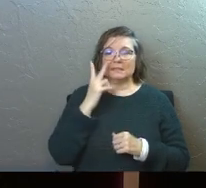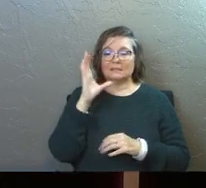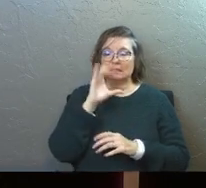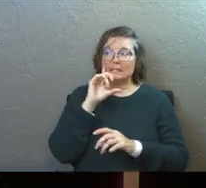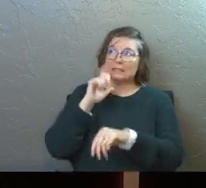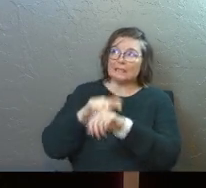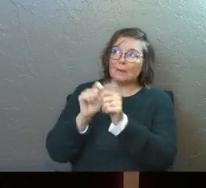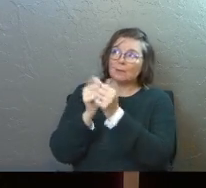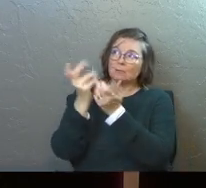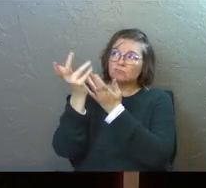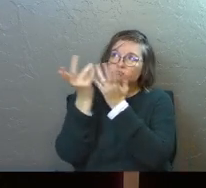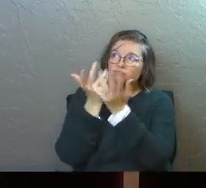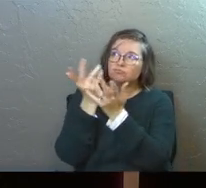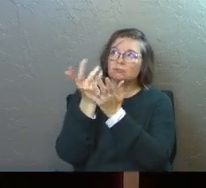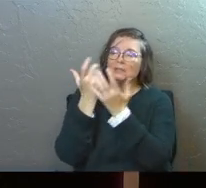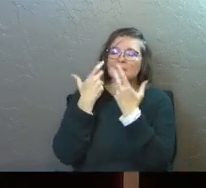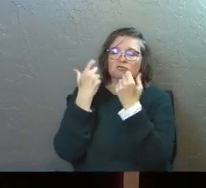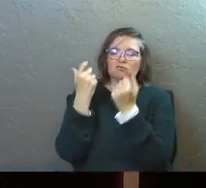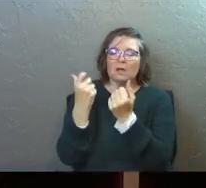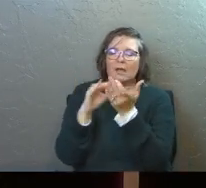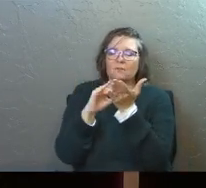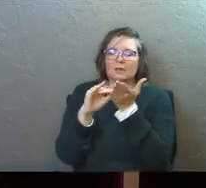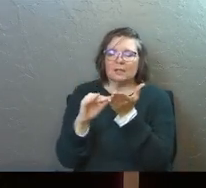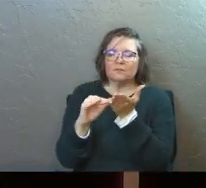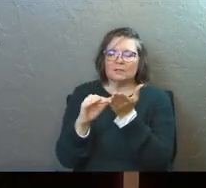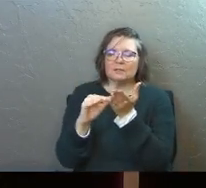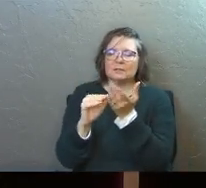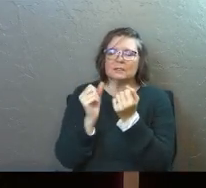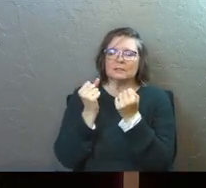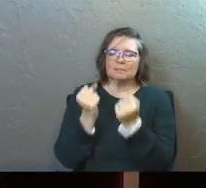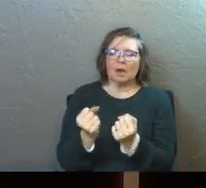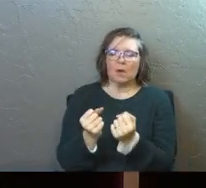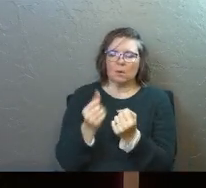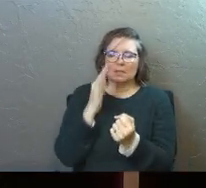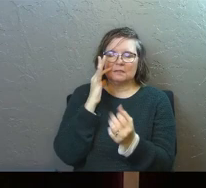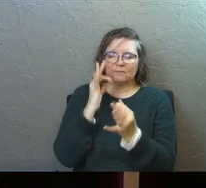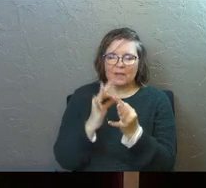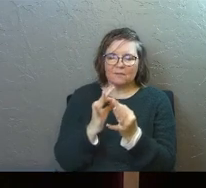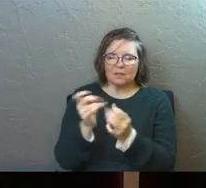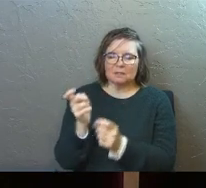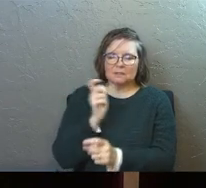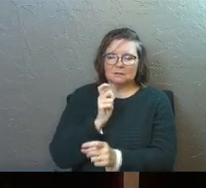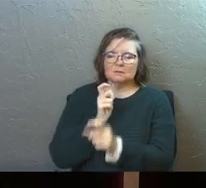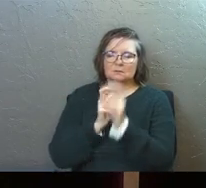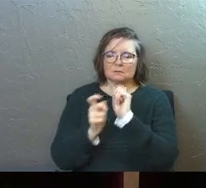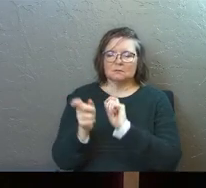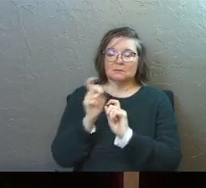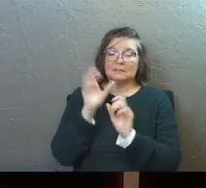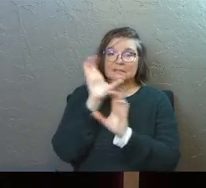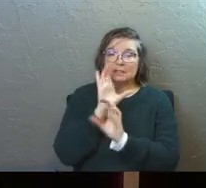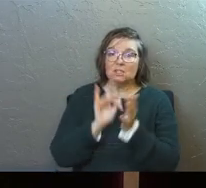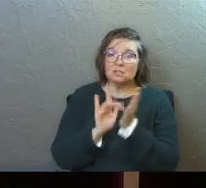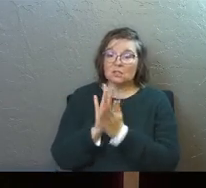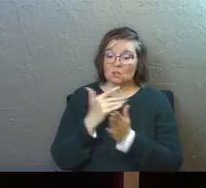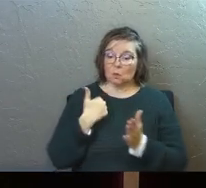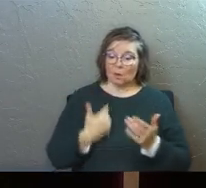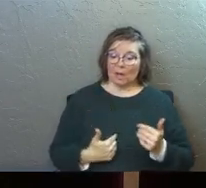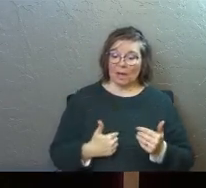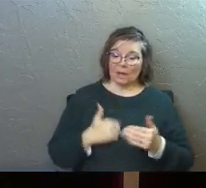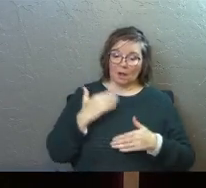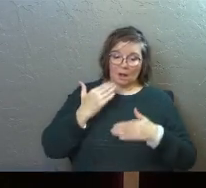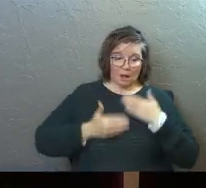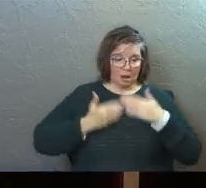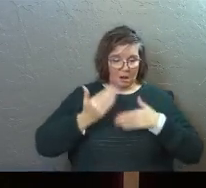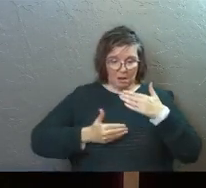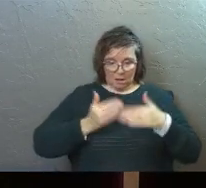time with him, his strength, his forgiveness, his grace, his power, his faithfulness. Him. Seek Jesus so that I might hit the end of